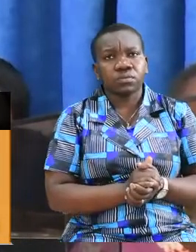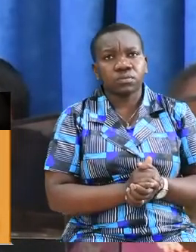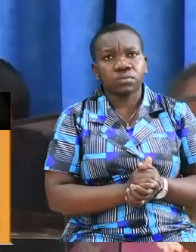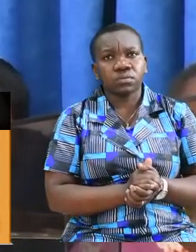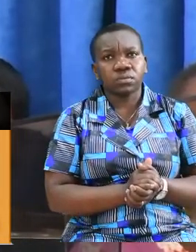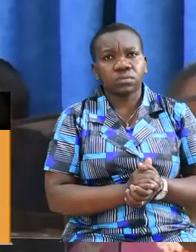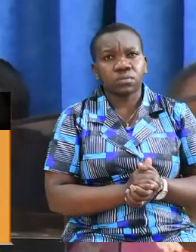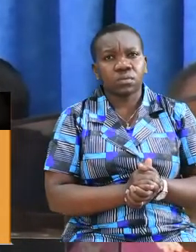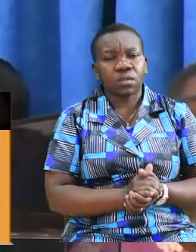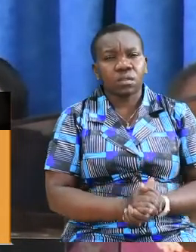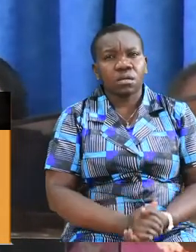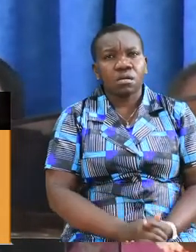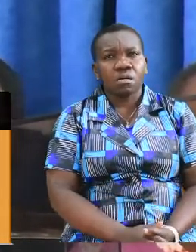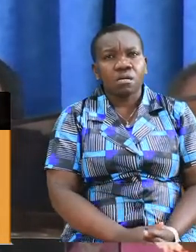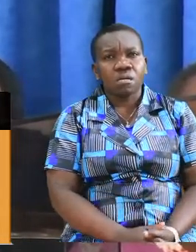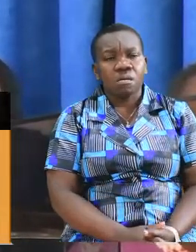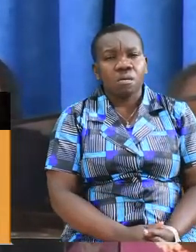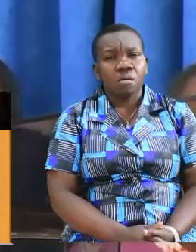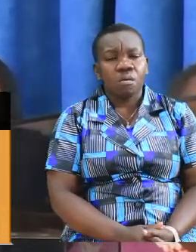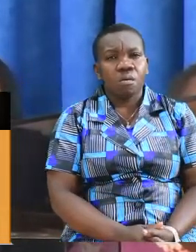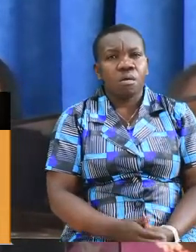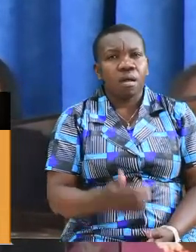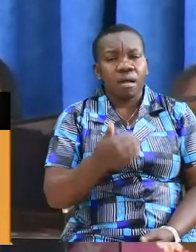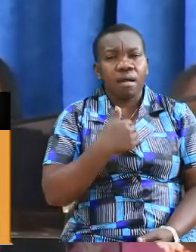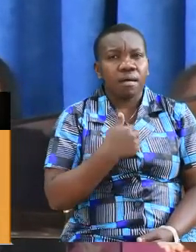We have death announcement.